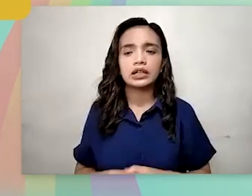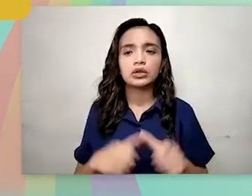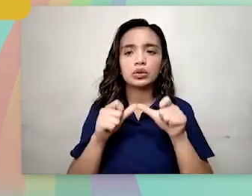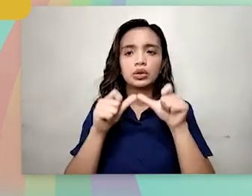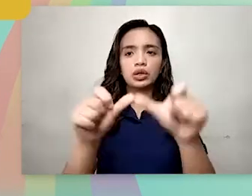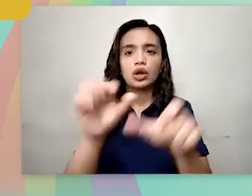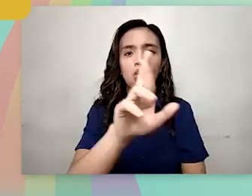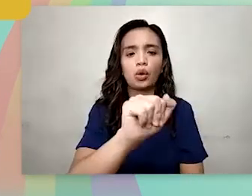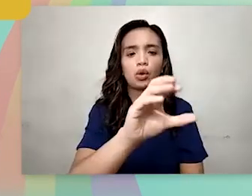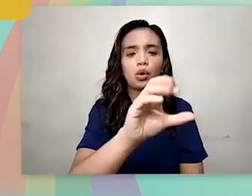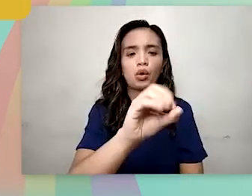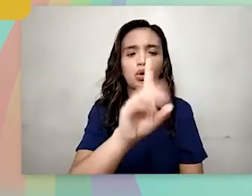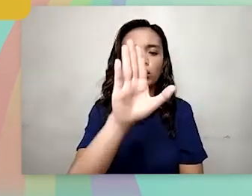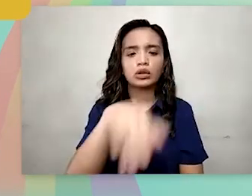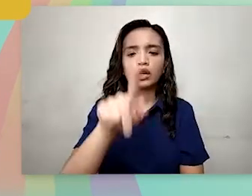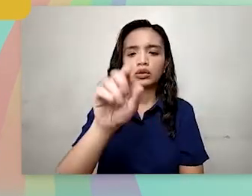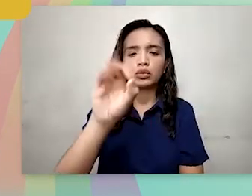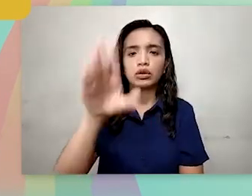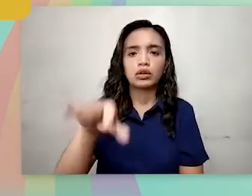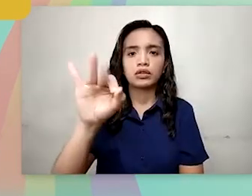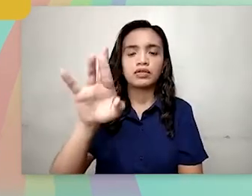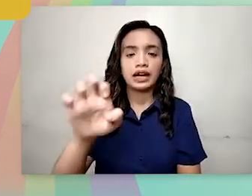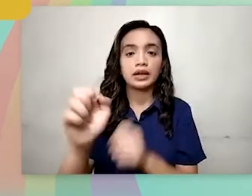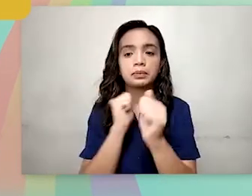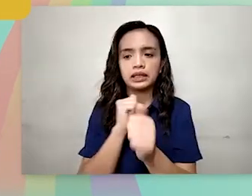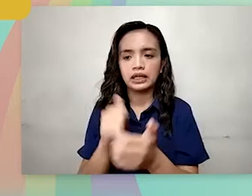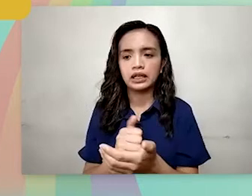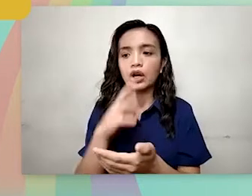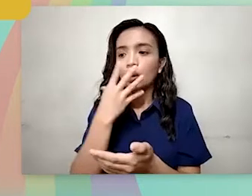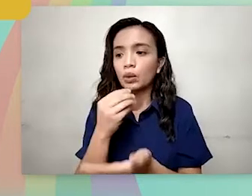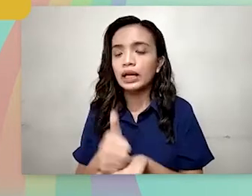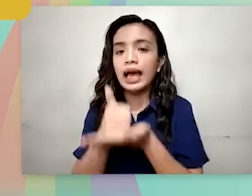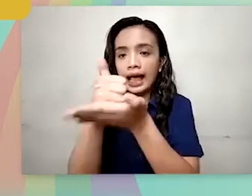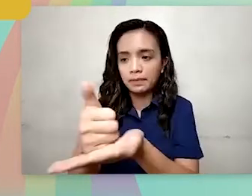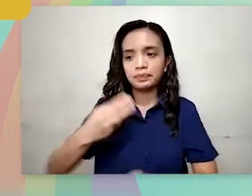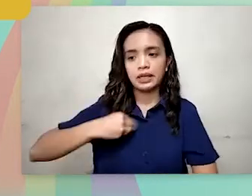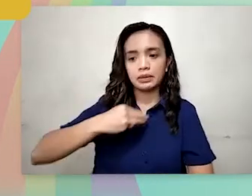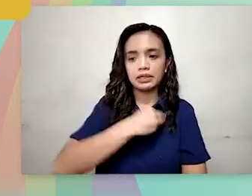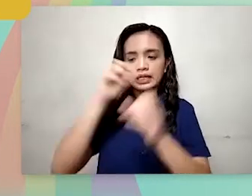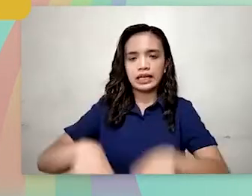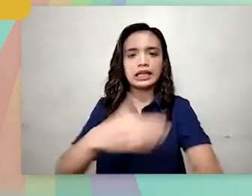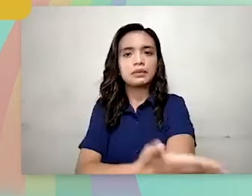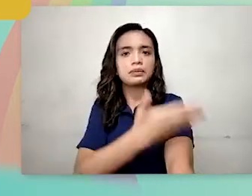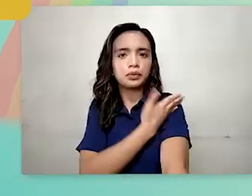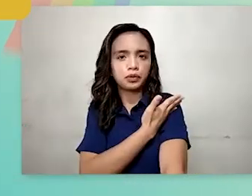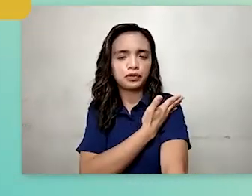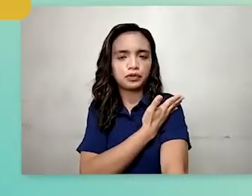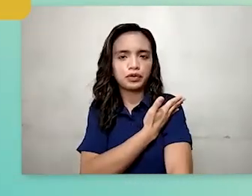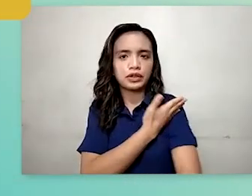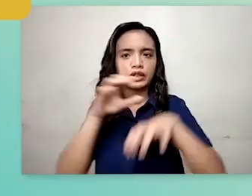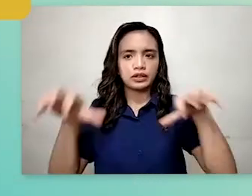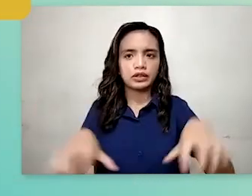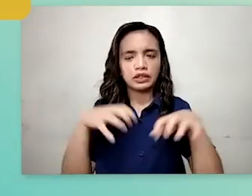Fire, where we are trying to handhold our members who are interested to upgrade their operations towards the